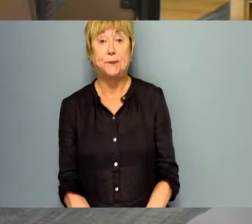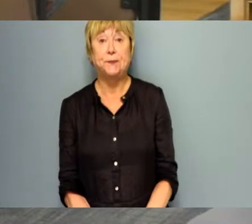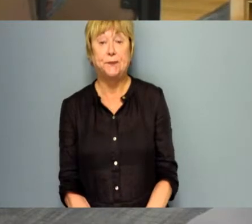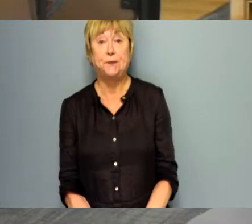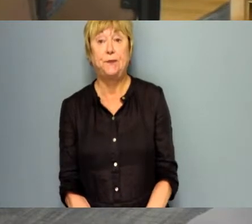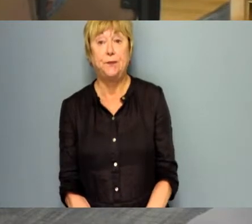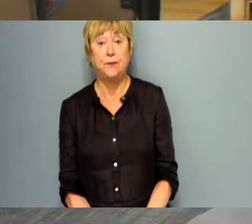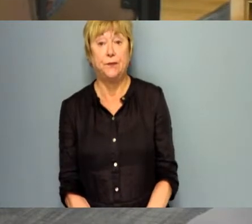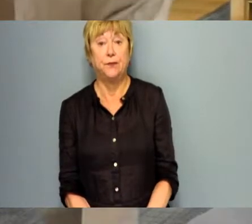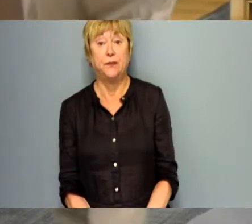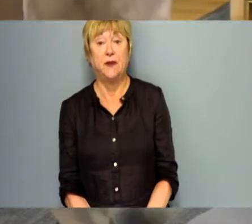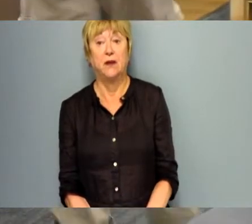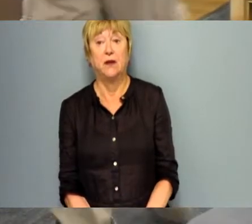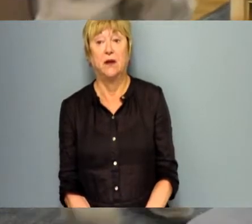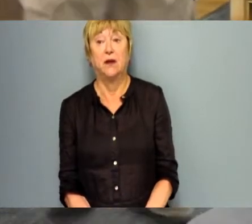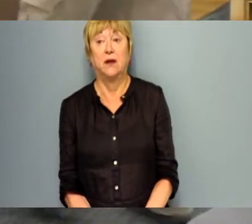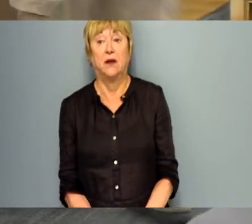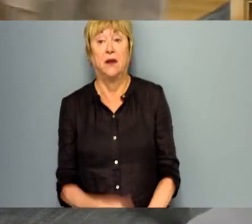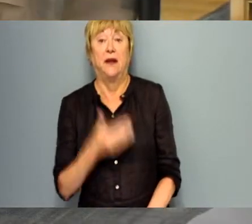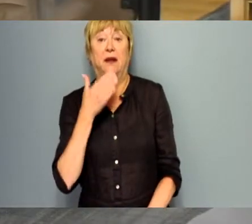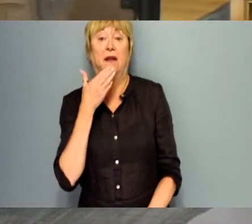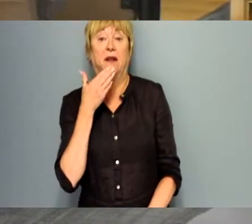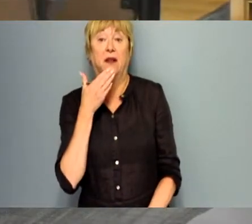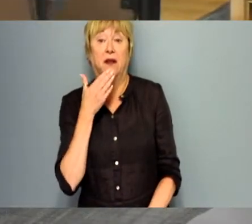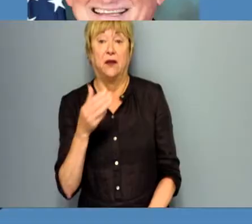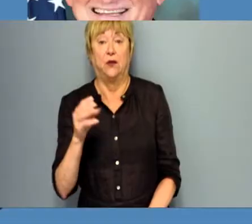Thank you. Mr. Warren.